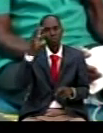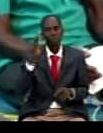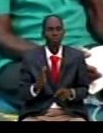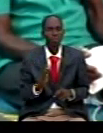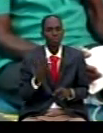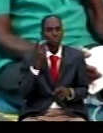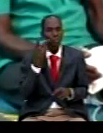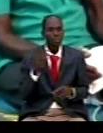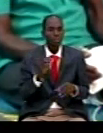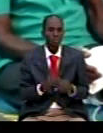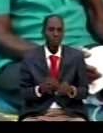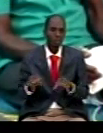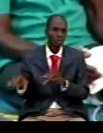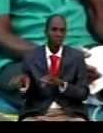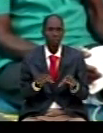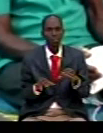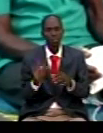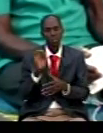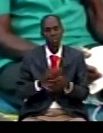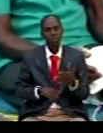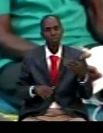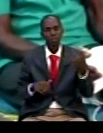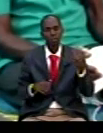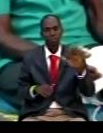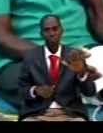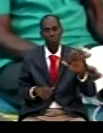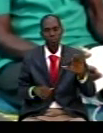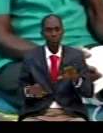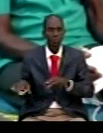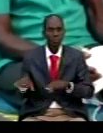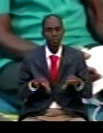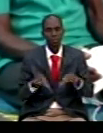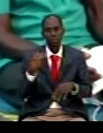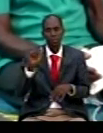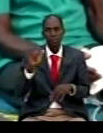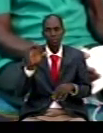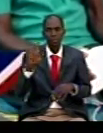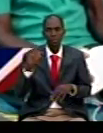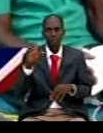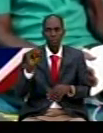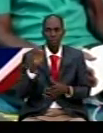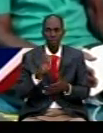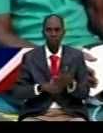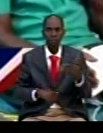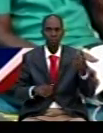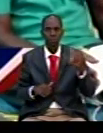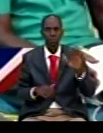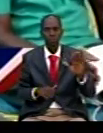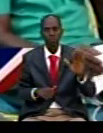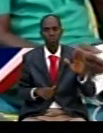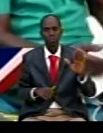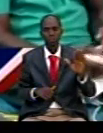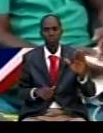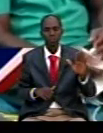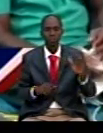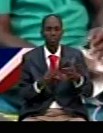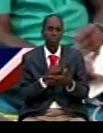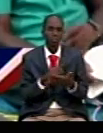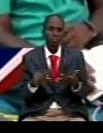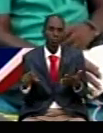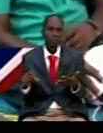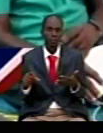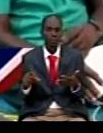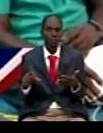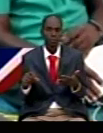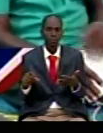Look at Acts chapter 15. Acts chapter 15. I'm reading